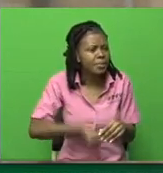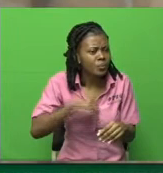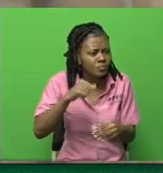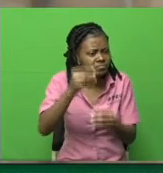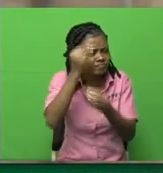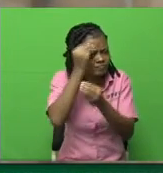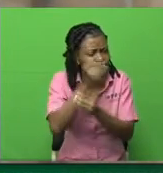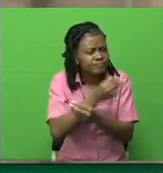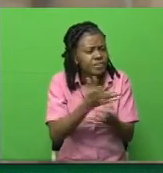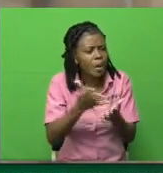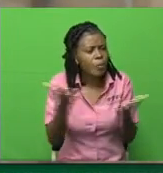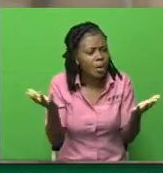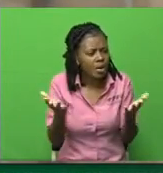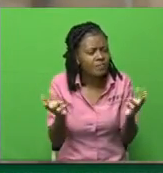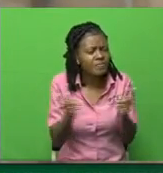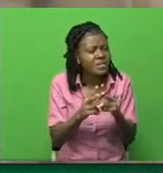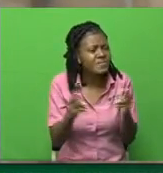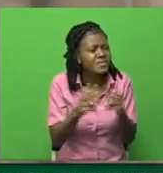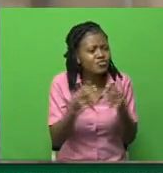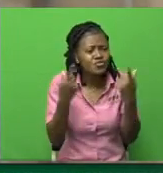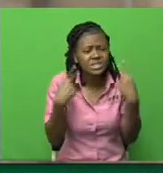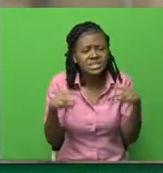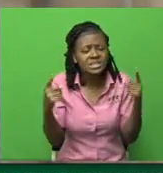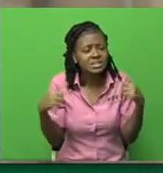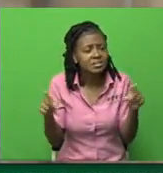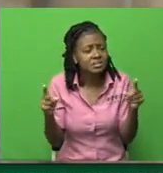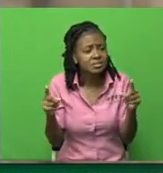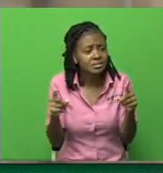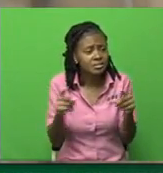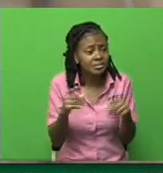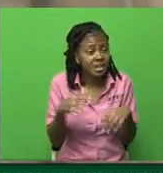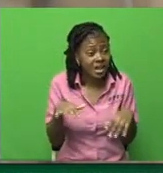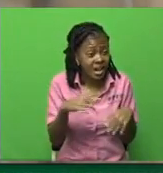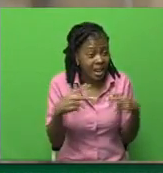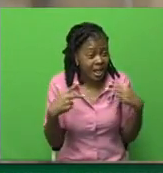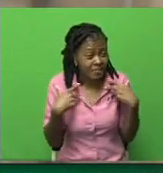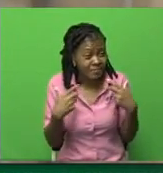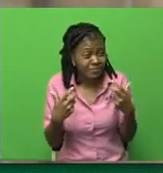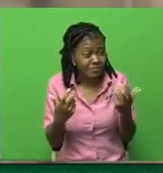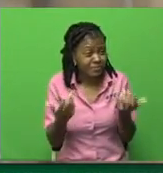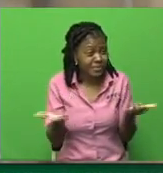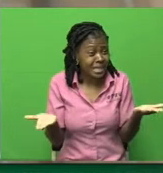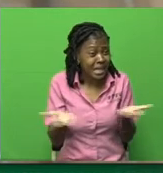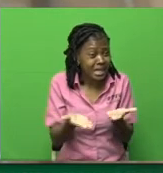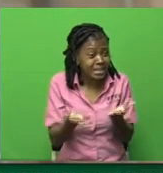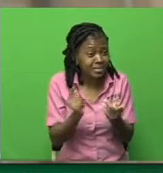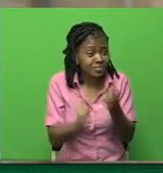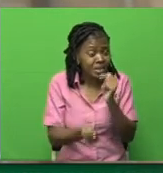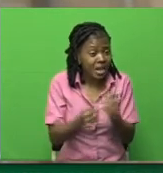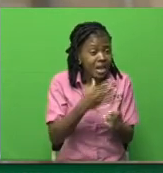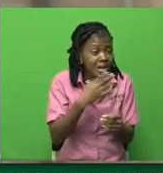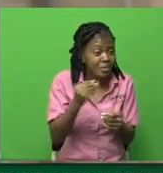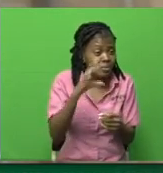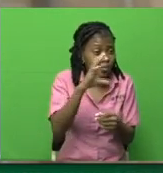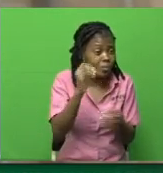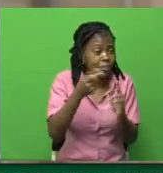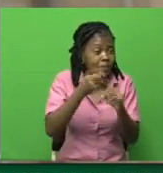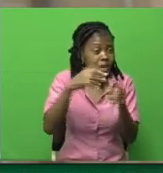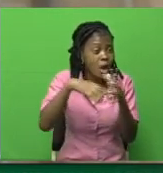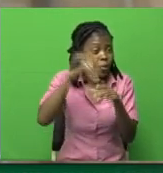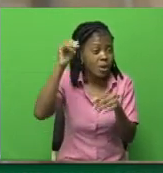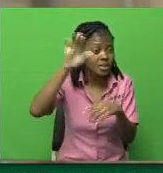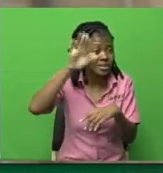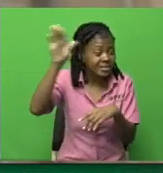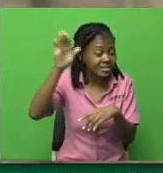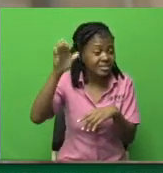this program has been very successful with a merger of In-House and external contractors to reduce the levels of leaks